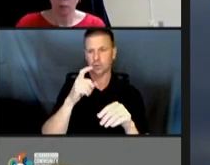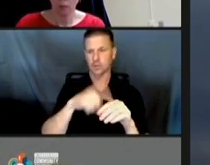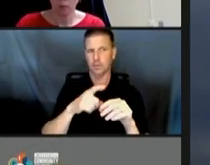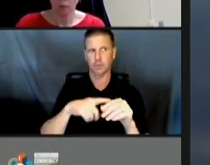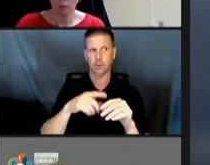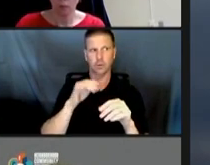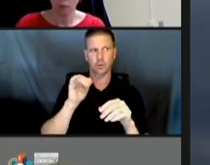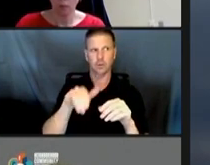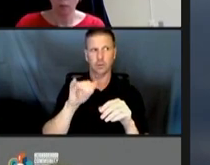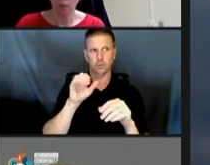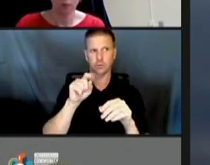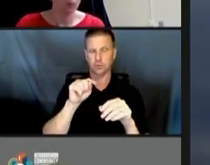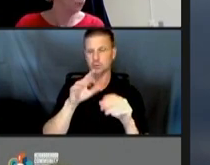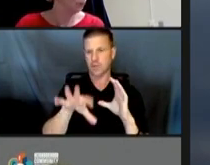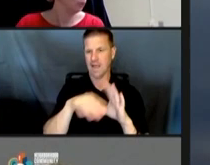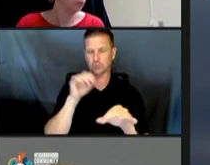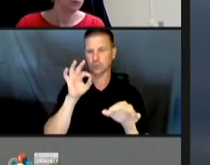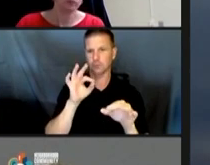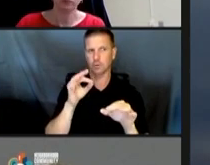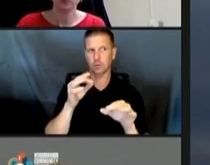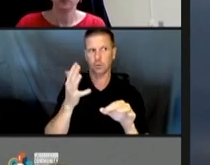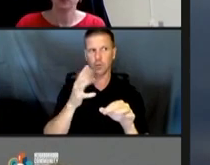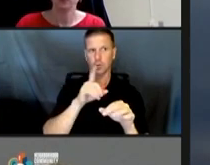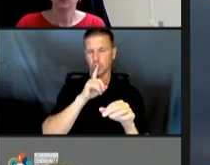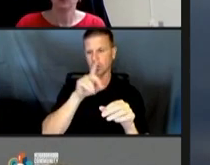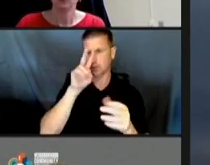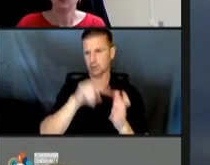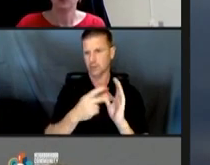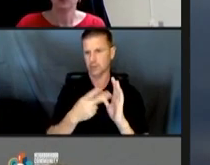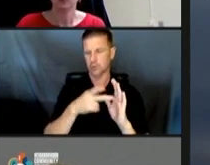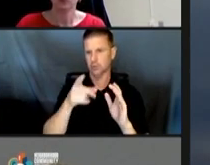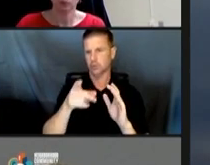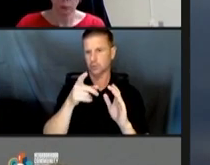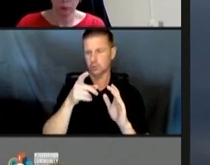that's just outside of what the real intention of this program's meant to,